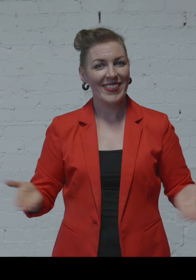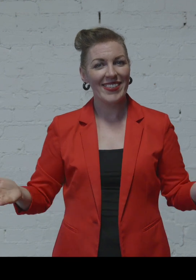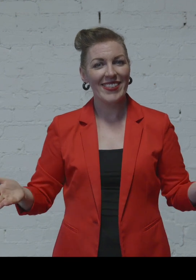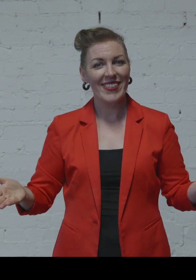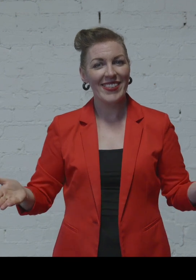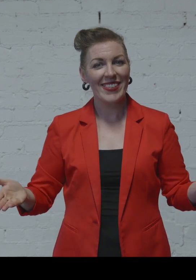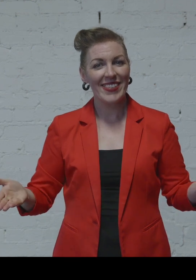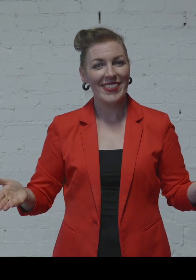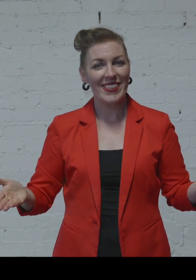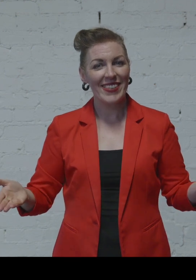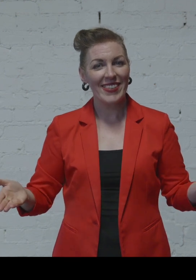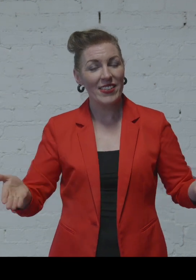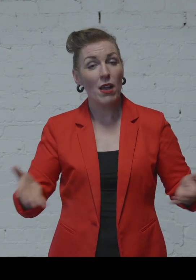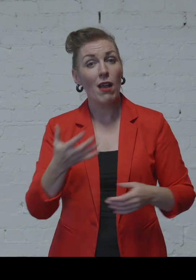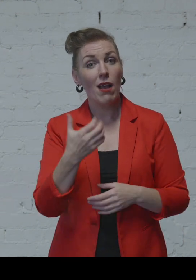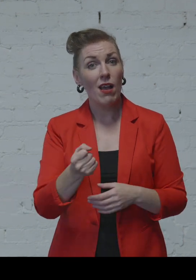at